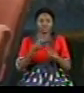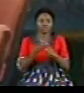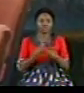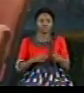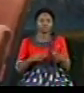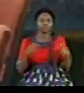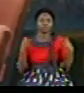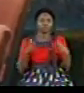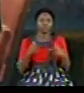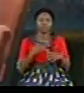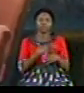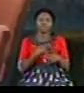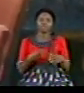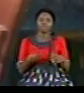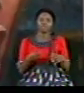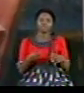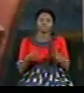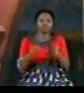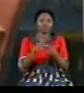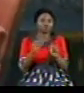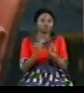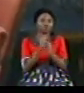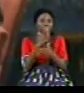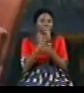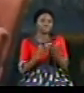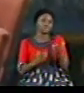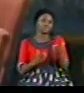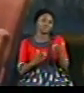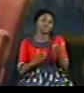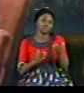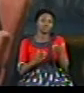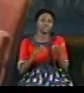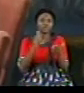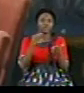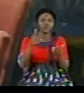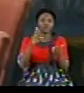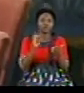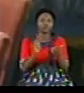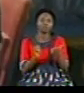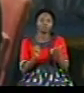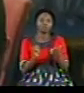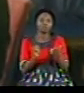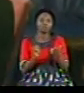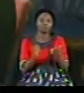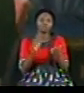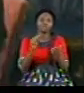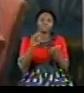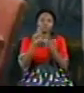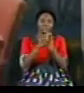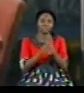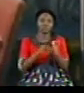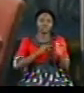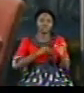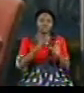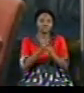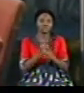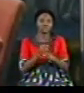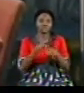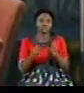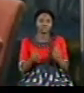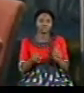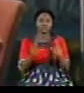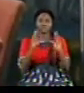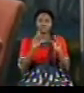and even with some treatment I took, but all to no avail. As our pastor was